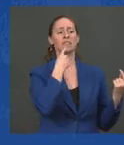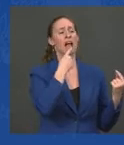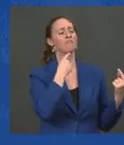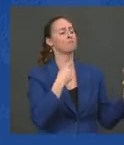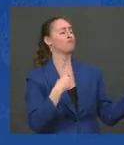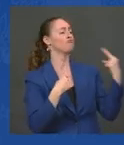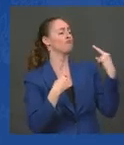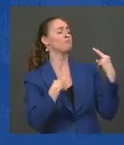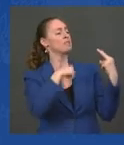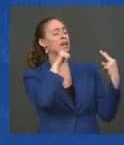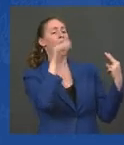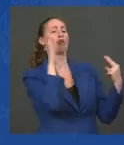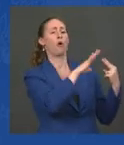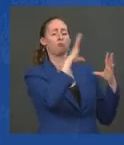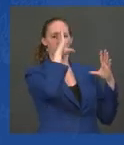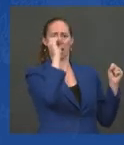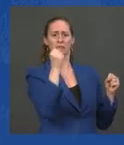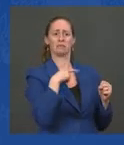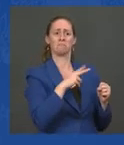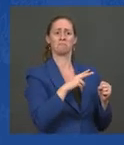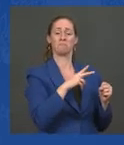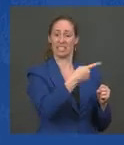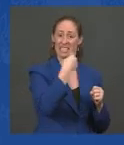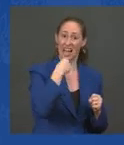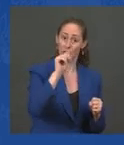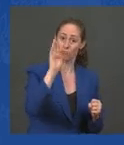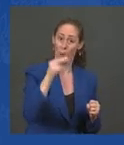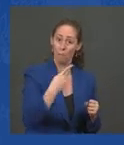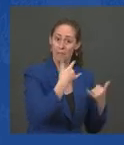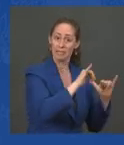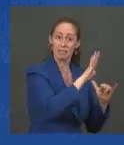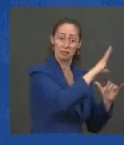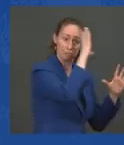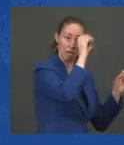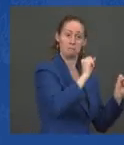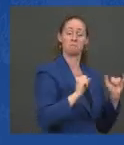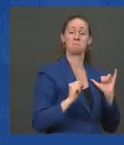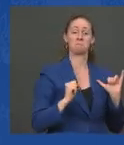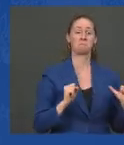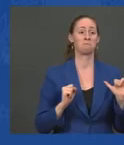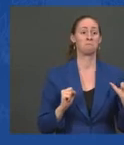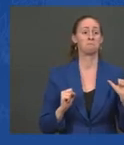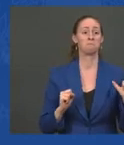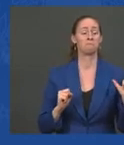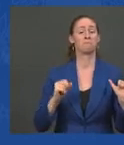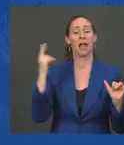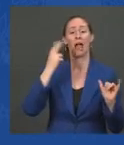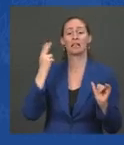Donald Trump is still your president. As we Catholics say, oh my God.